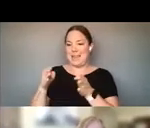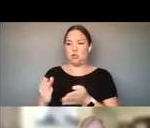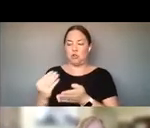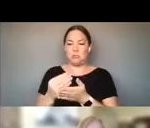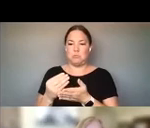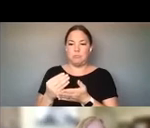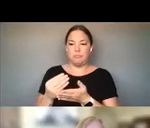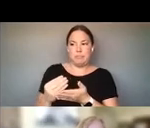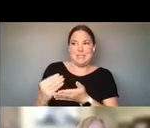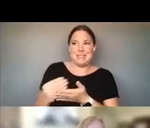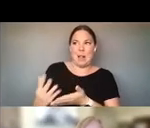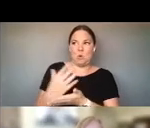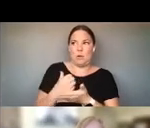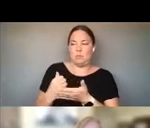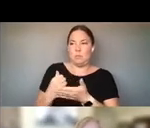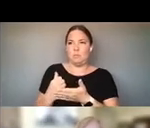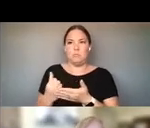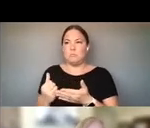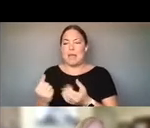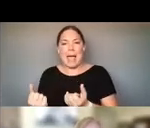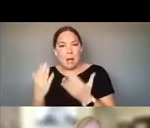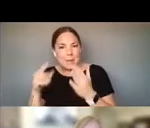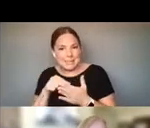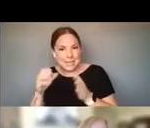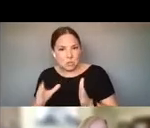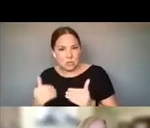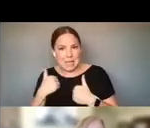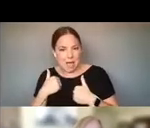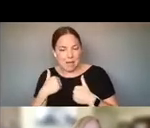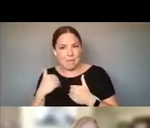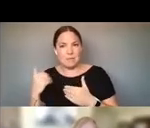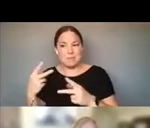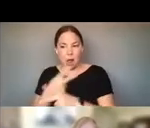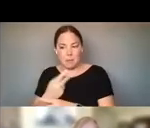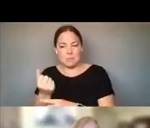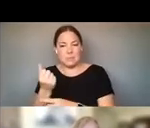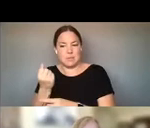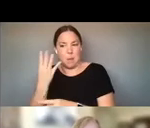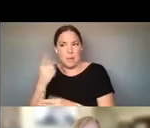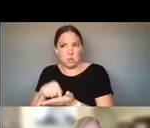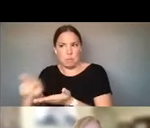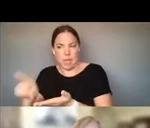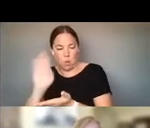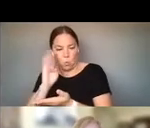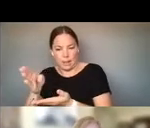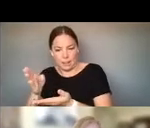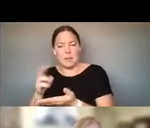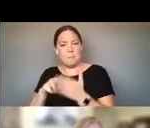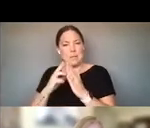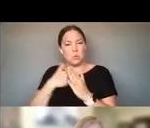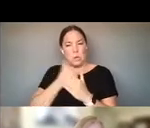uh, X number of dancers times X amount of money so that we know how that would be distributed.